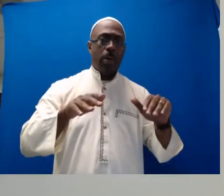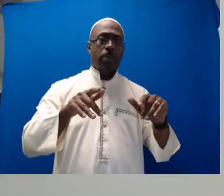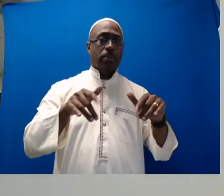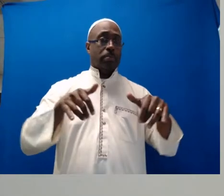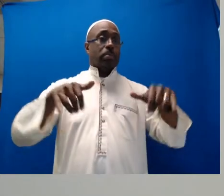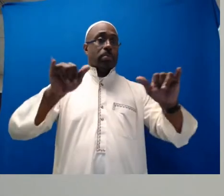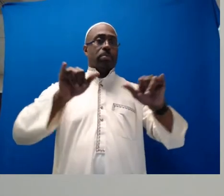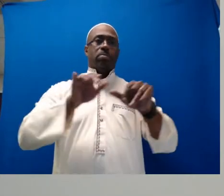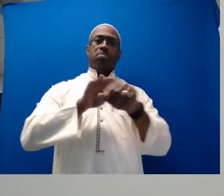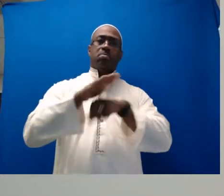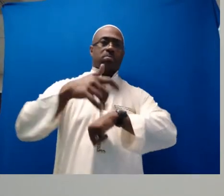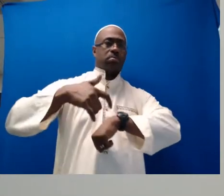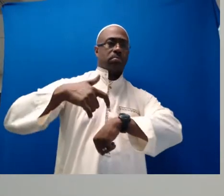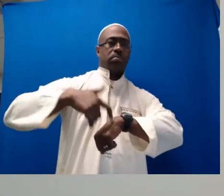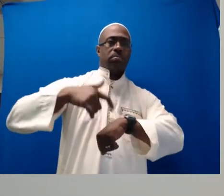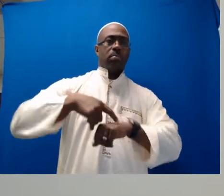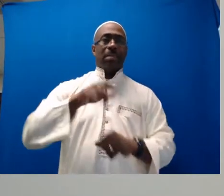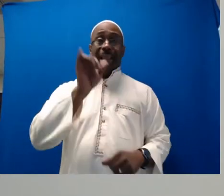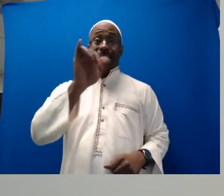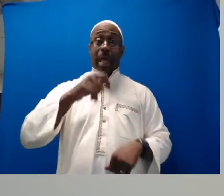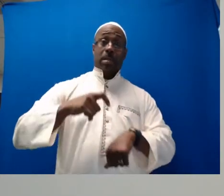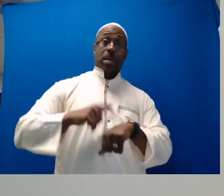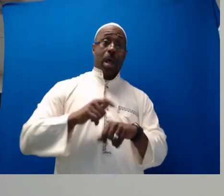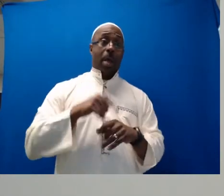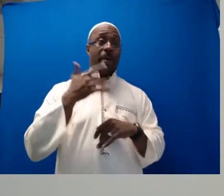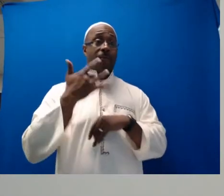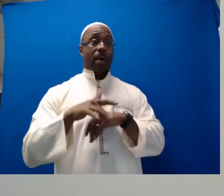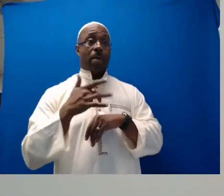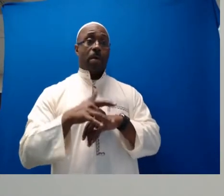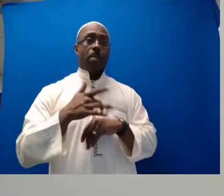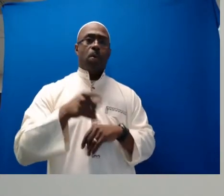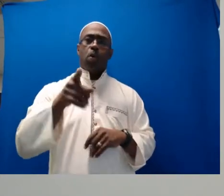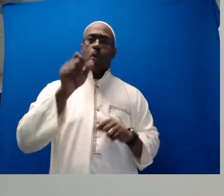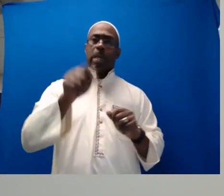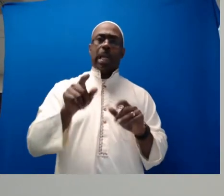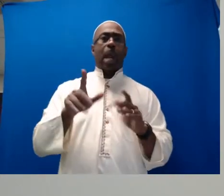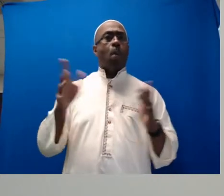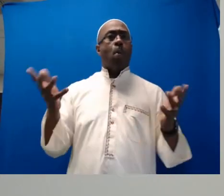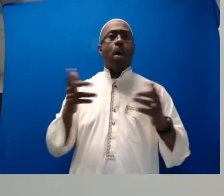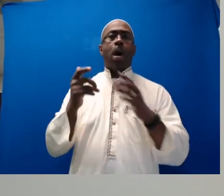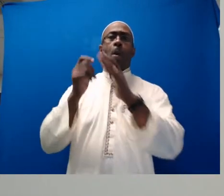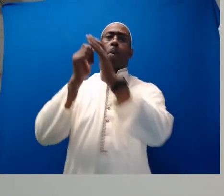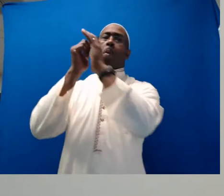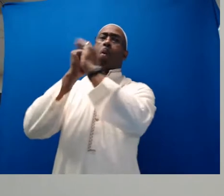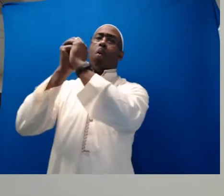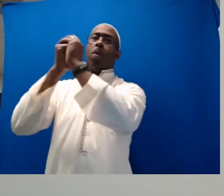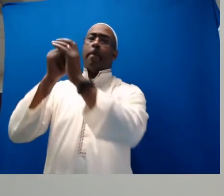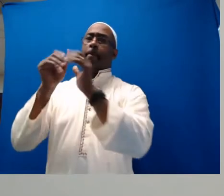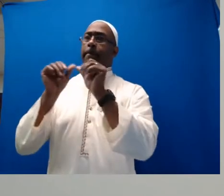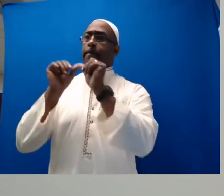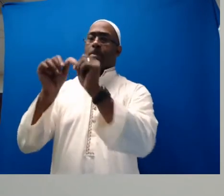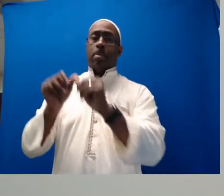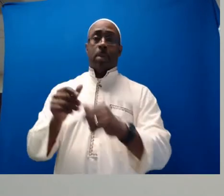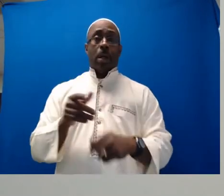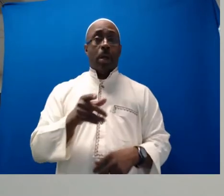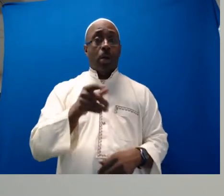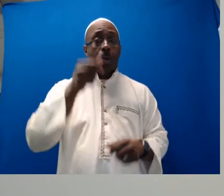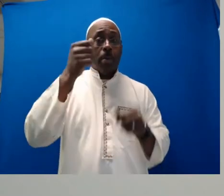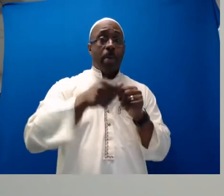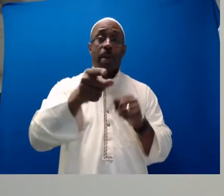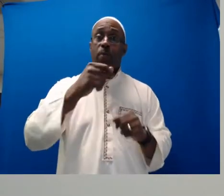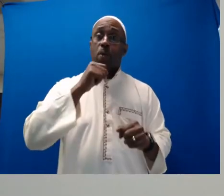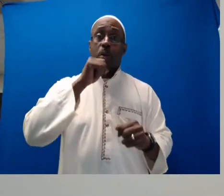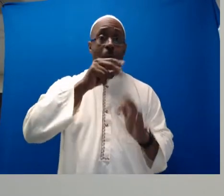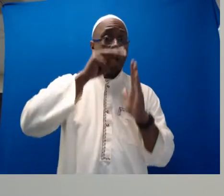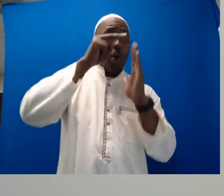still, and you could utilize that time in the different acts of worship. We mentioned, if you have not read the Surah Al-Kahf, that you